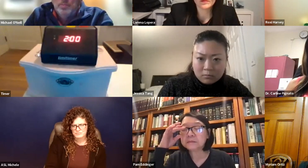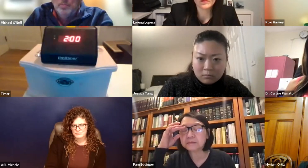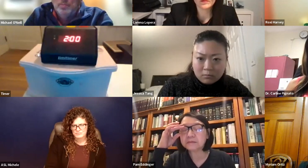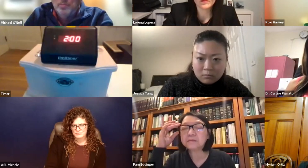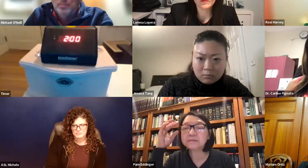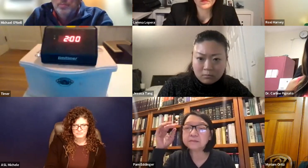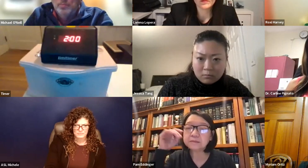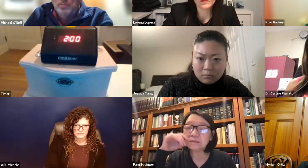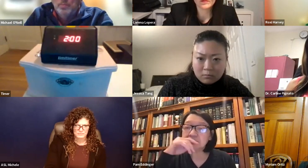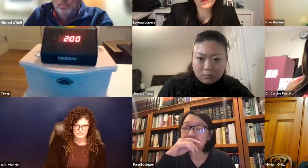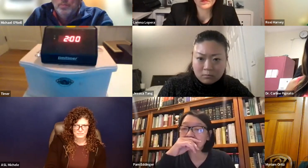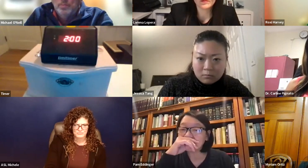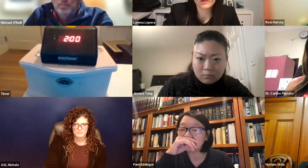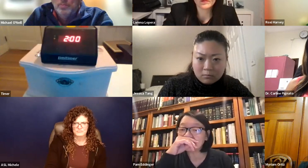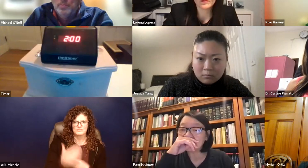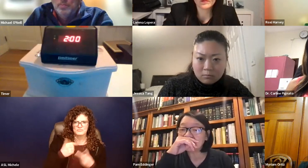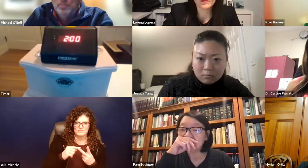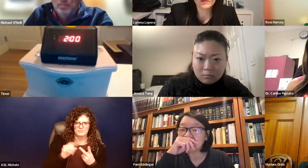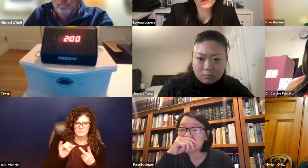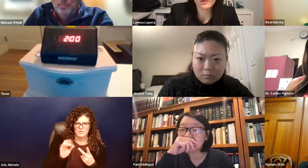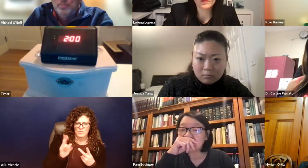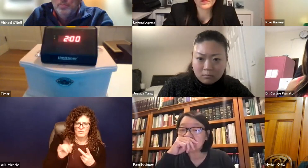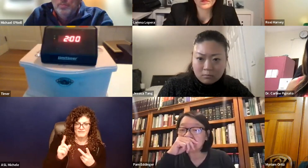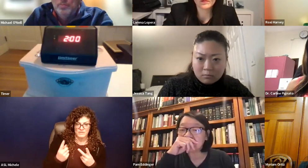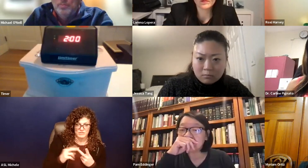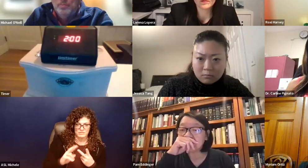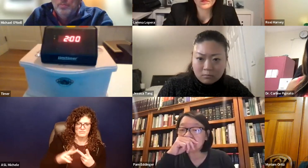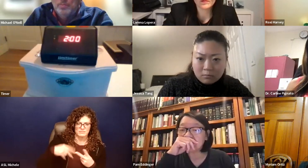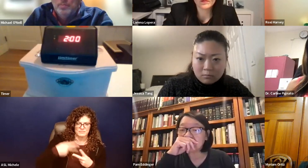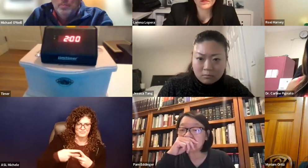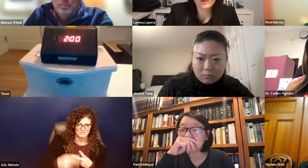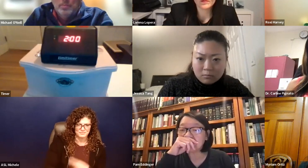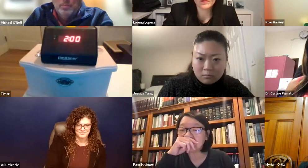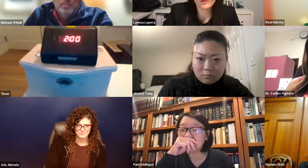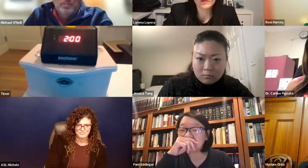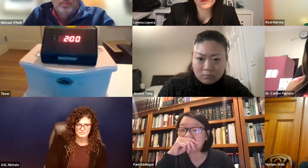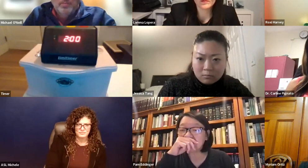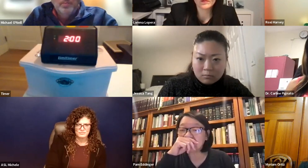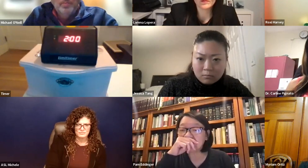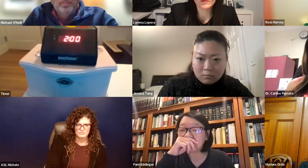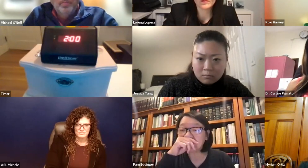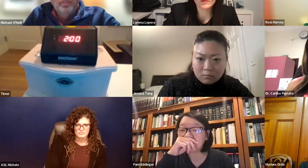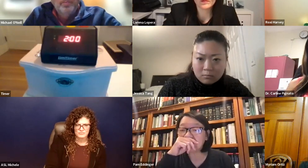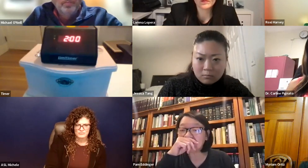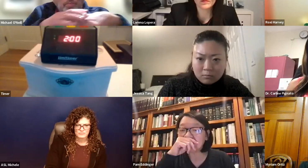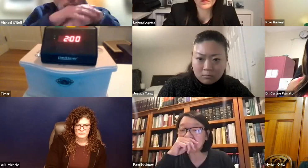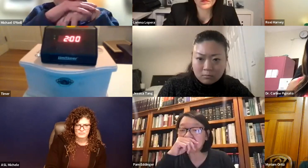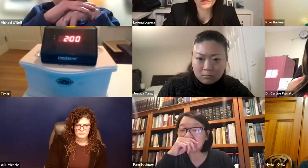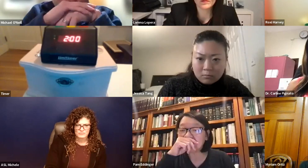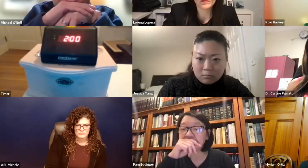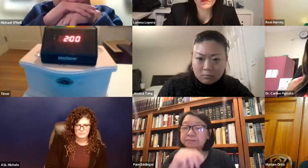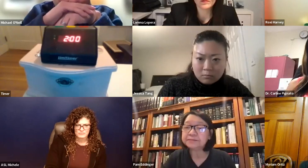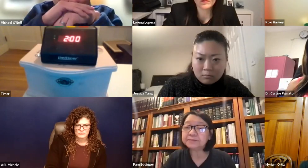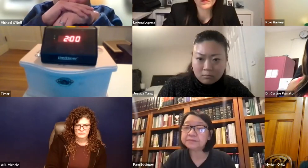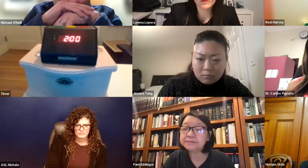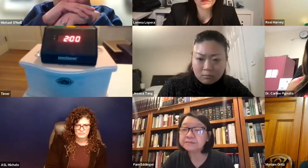Let's go with Yori first and then give Carol a chance afterwards.